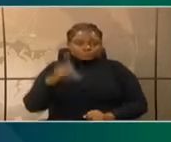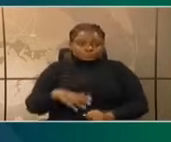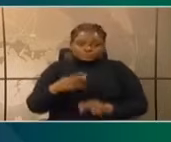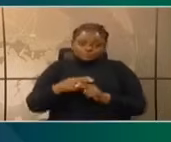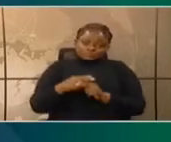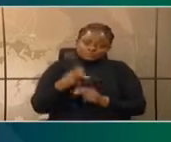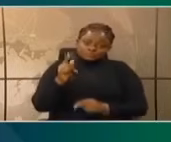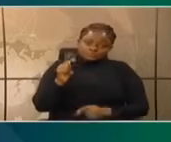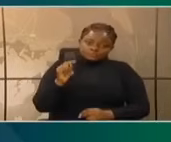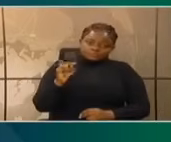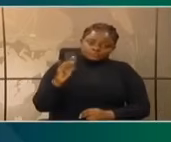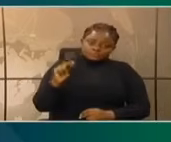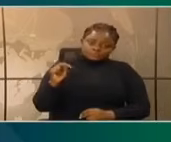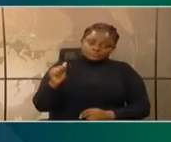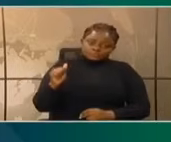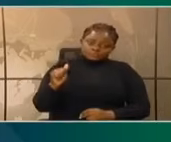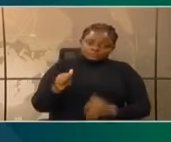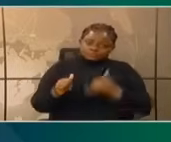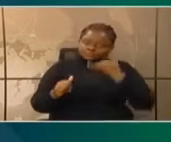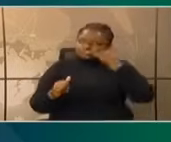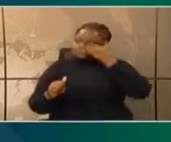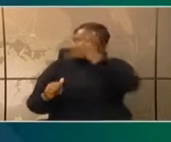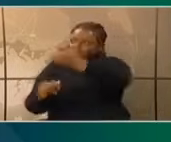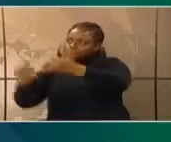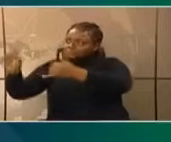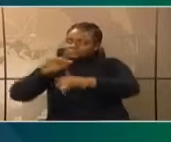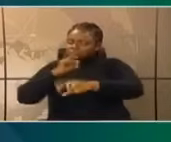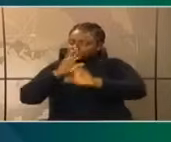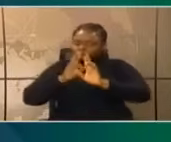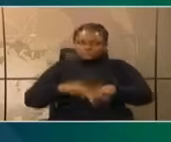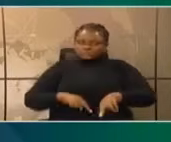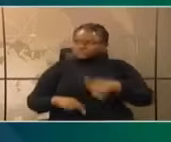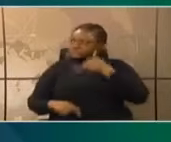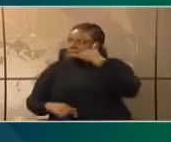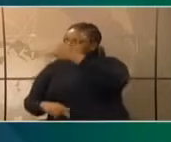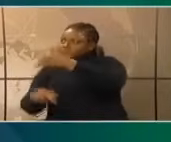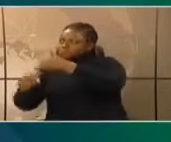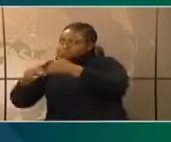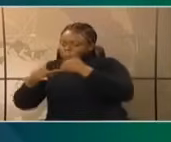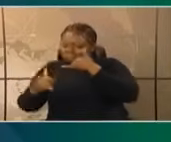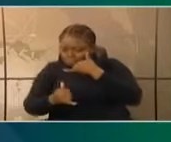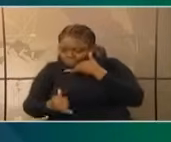menu, and then in the yam from off and say, Omo say, we have never met your kind.